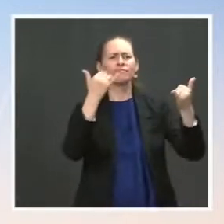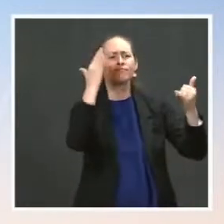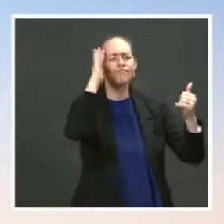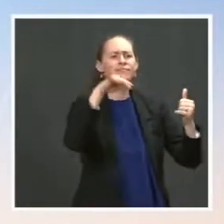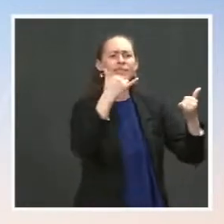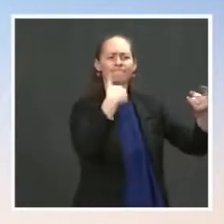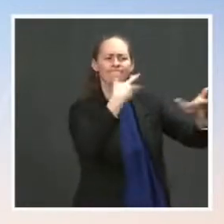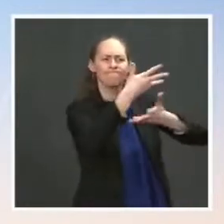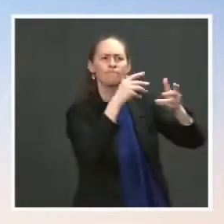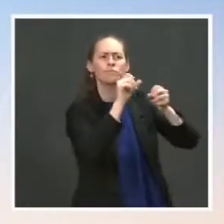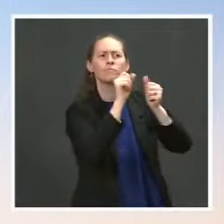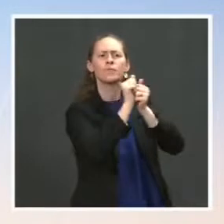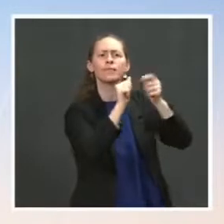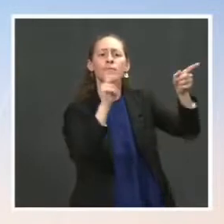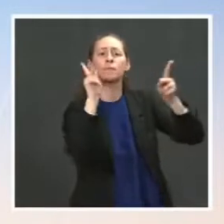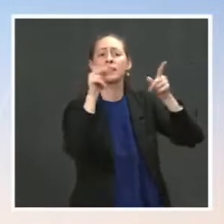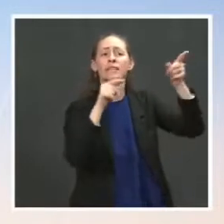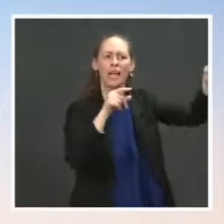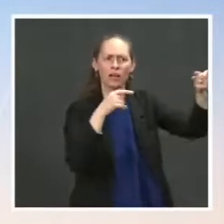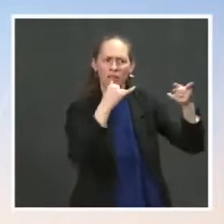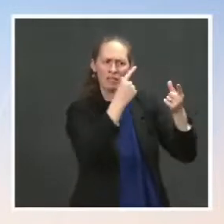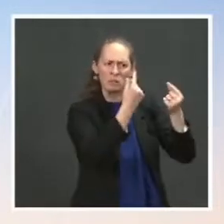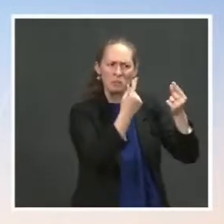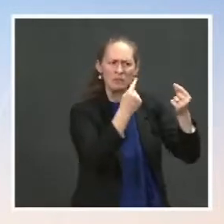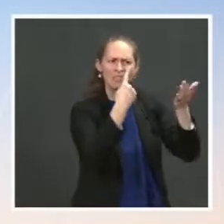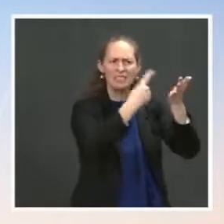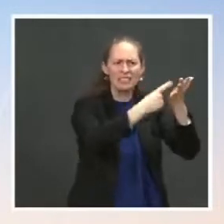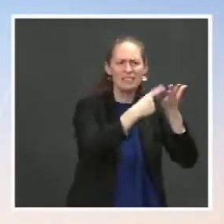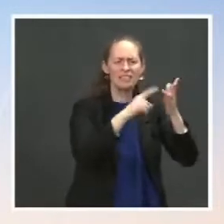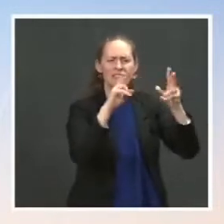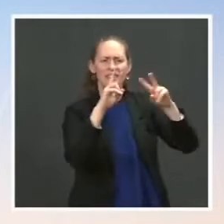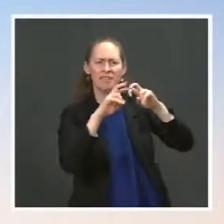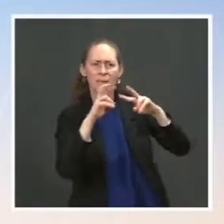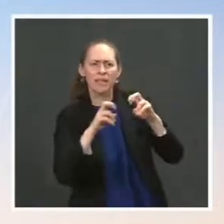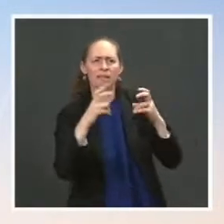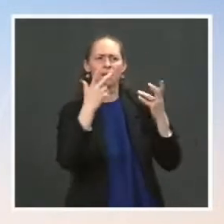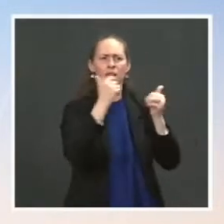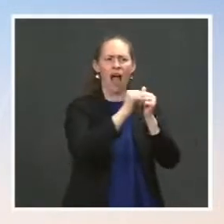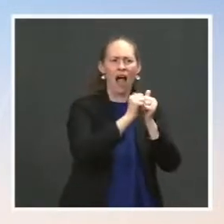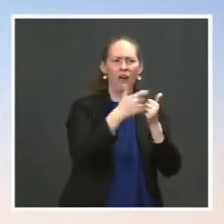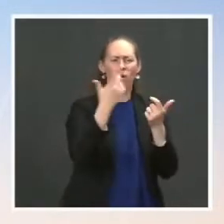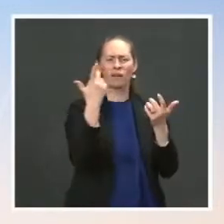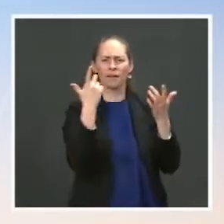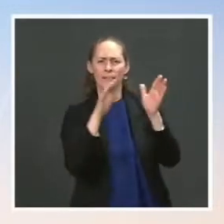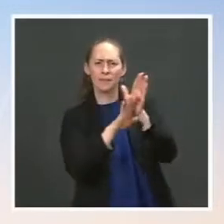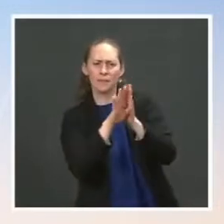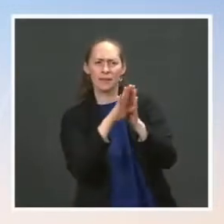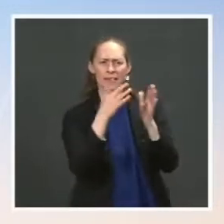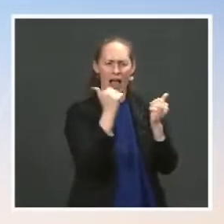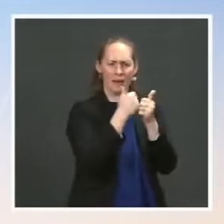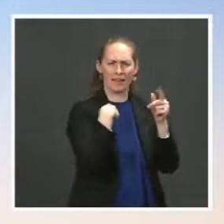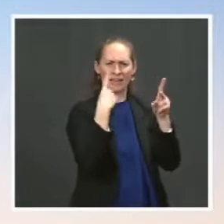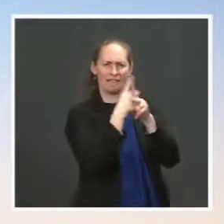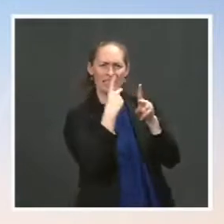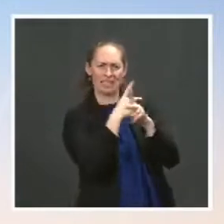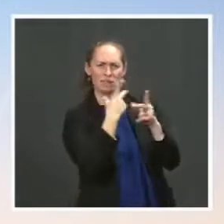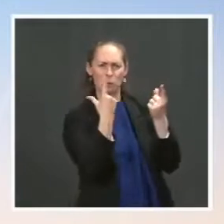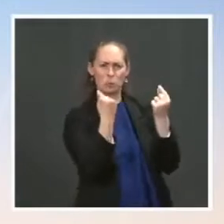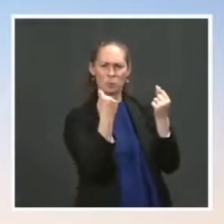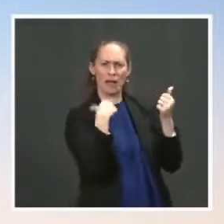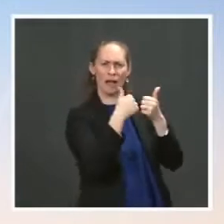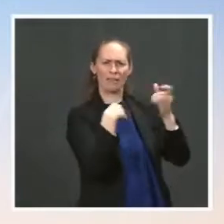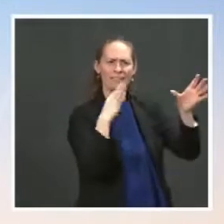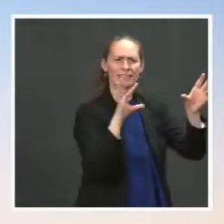to assess, to share intelligence, to determine what's happening, and what can be done about it. But I'm not going to get ahead of